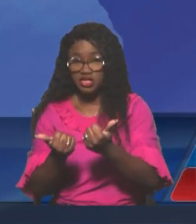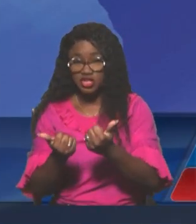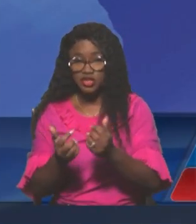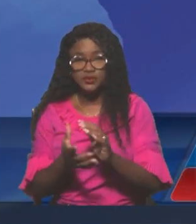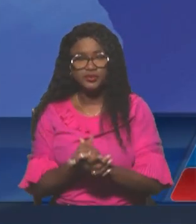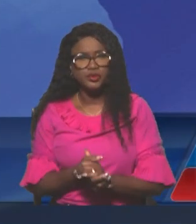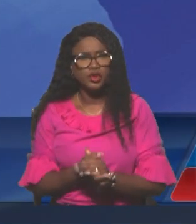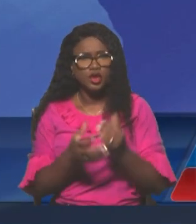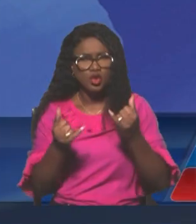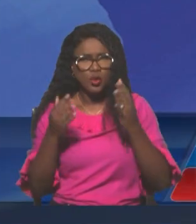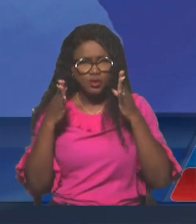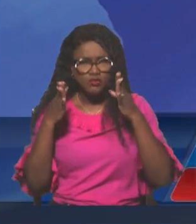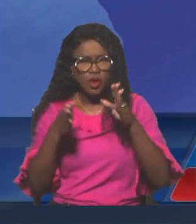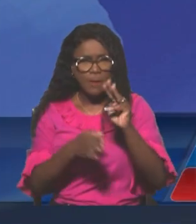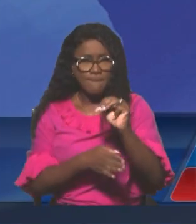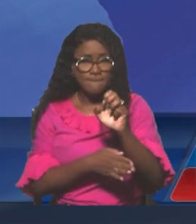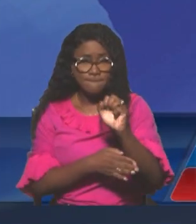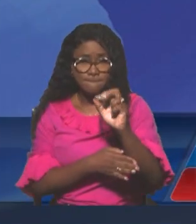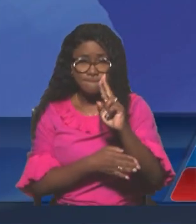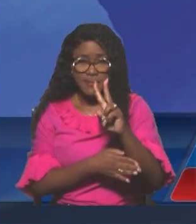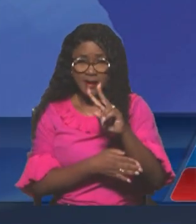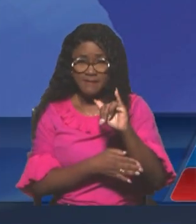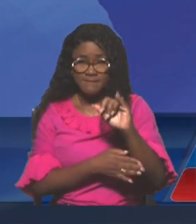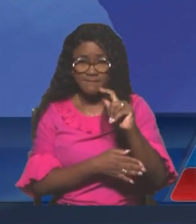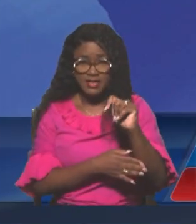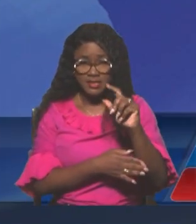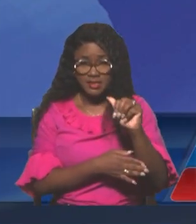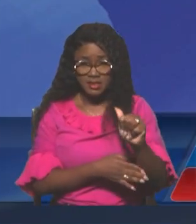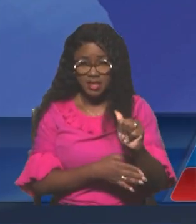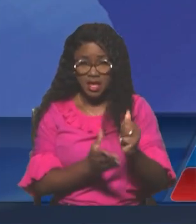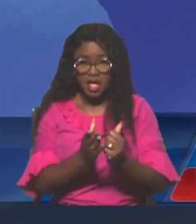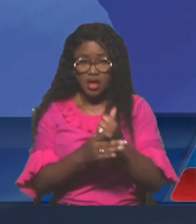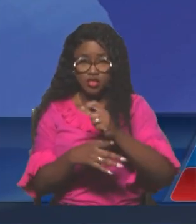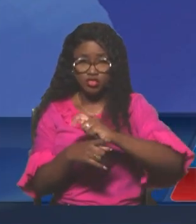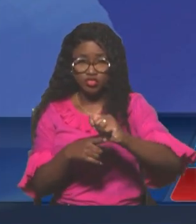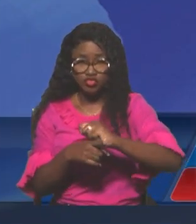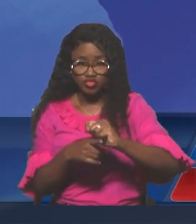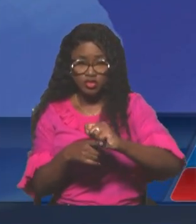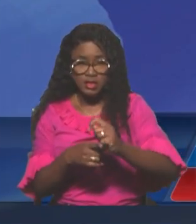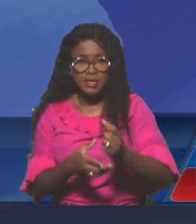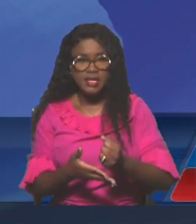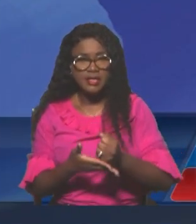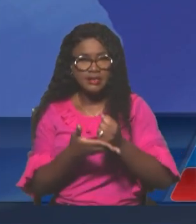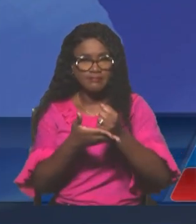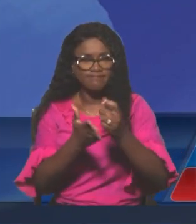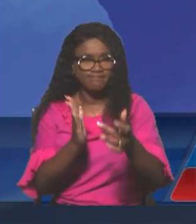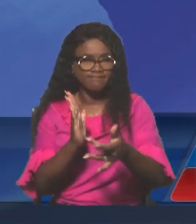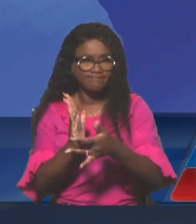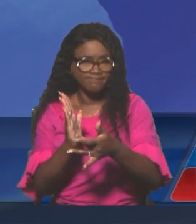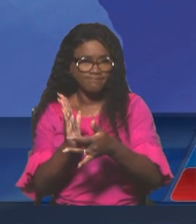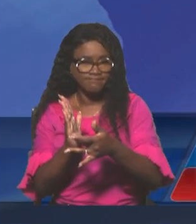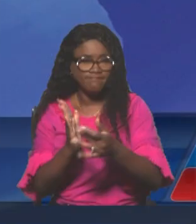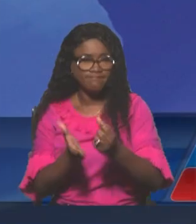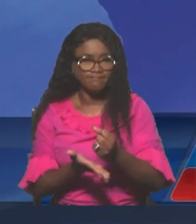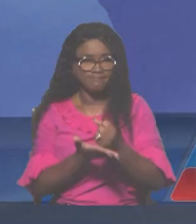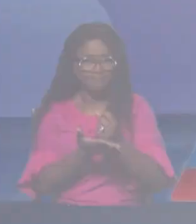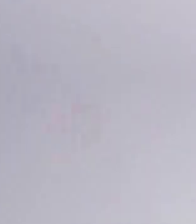MarVista Institute for Agriculture, Training and Development of Trinidad and Tobago is providing technological solutions.